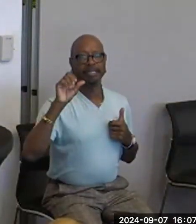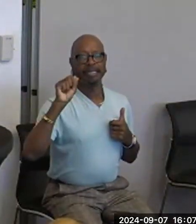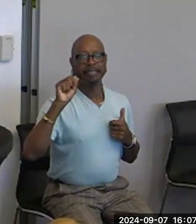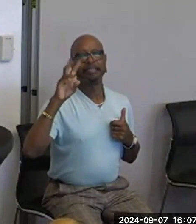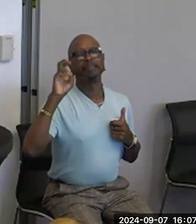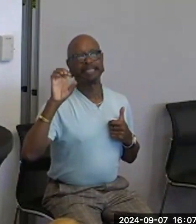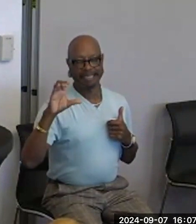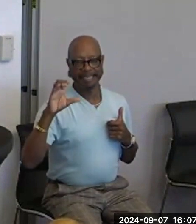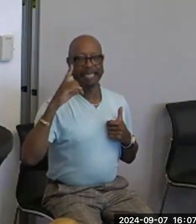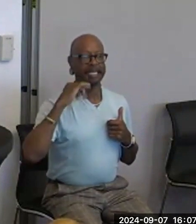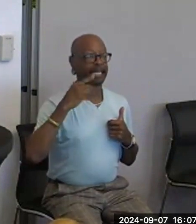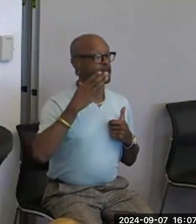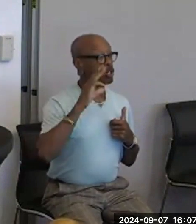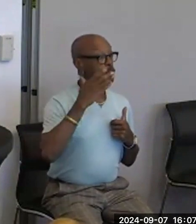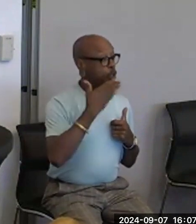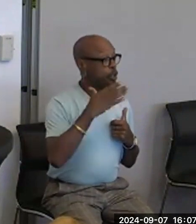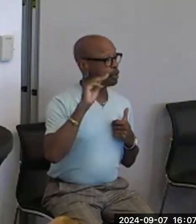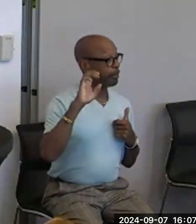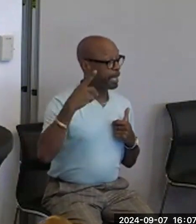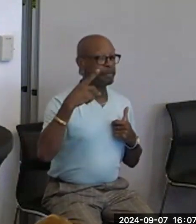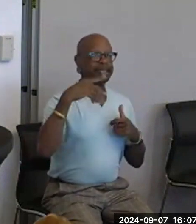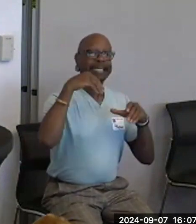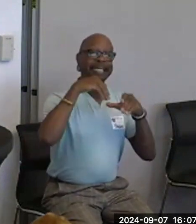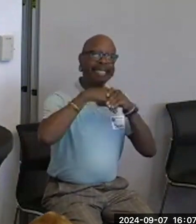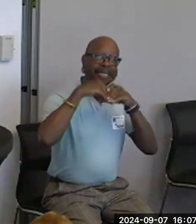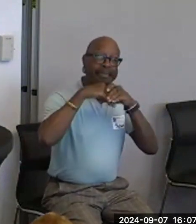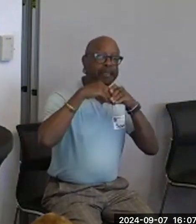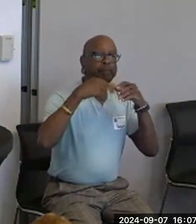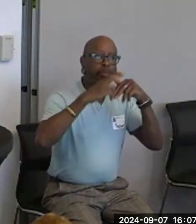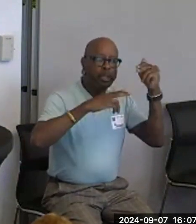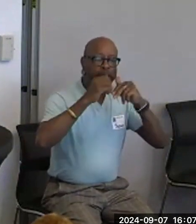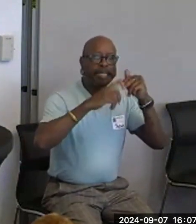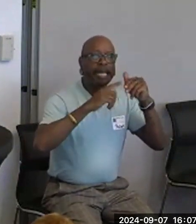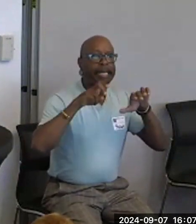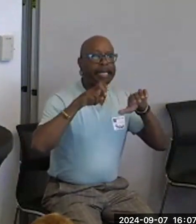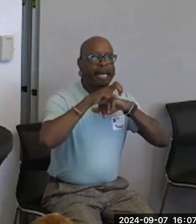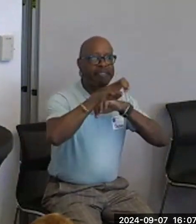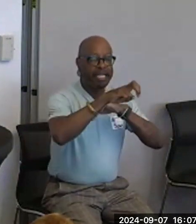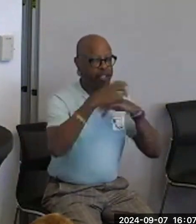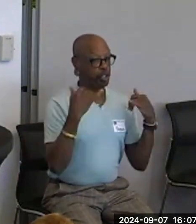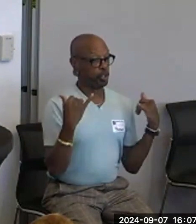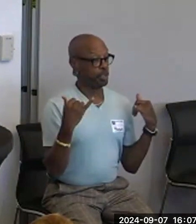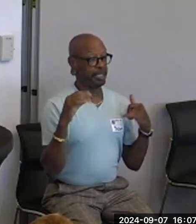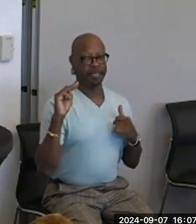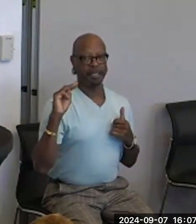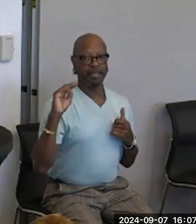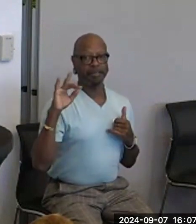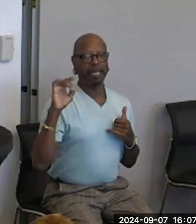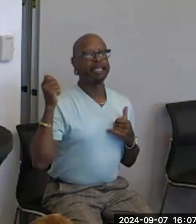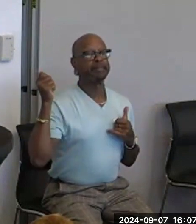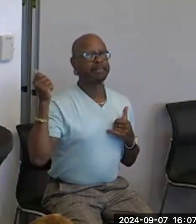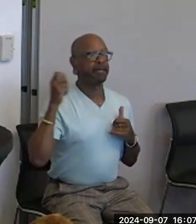Good Maps Indoor Navigation. Most currently, Mike consults for the